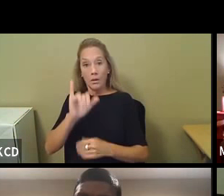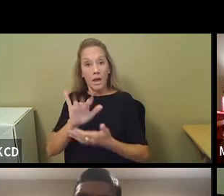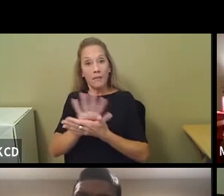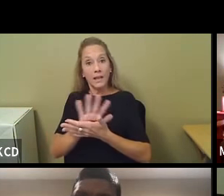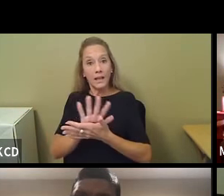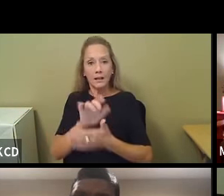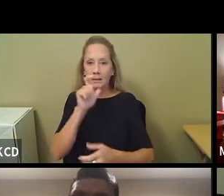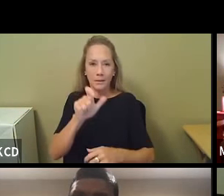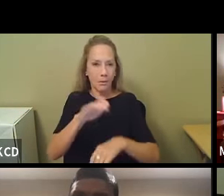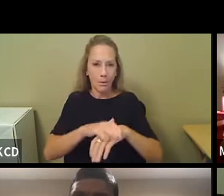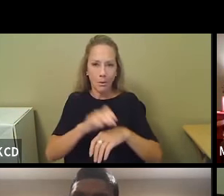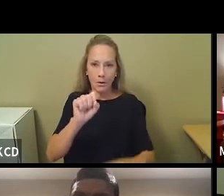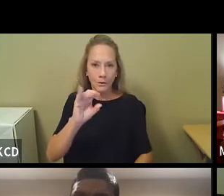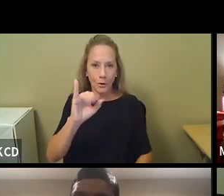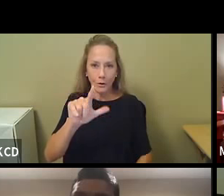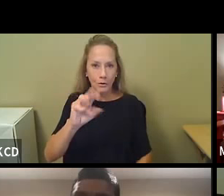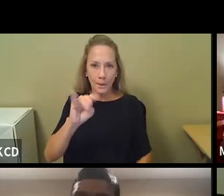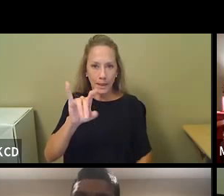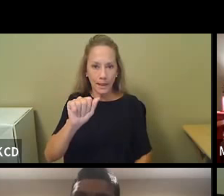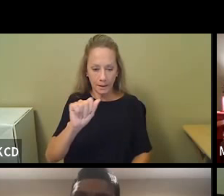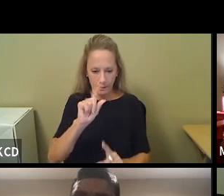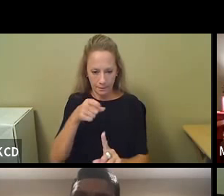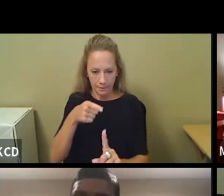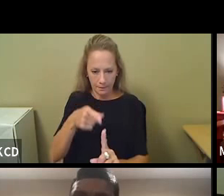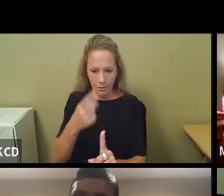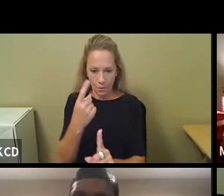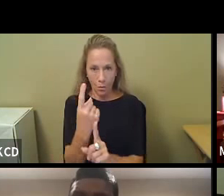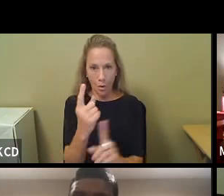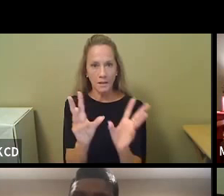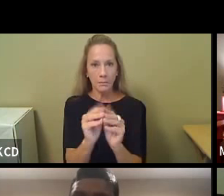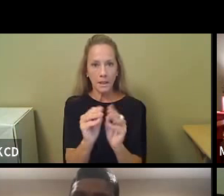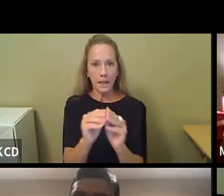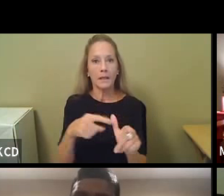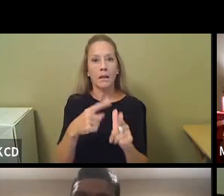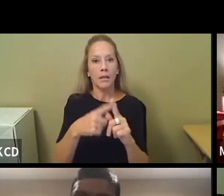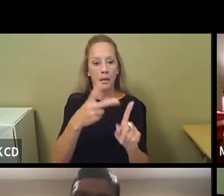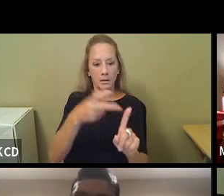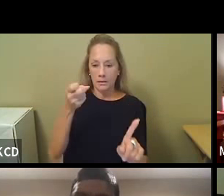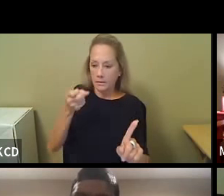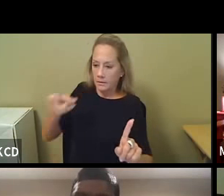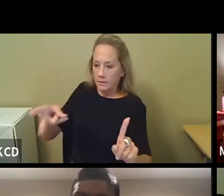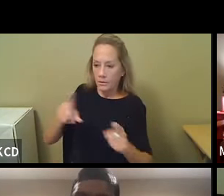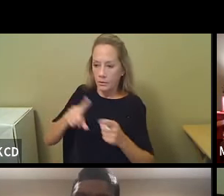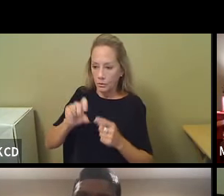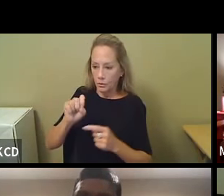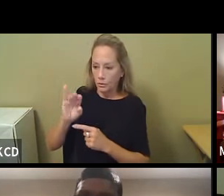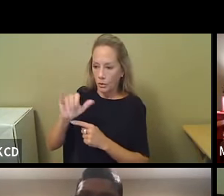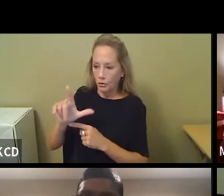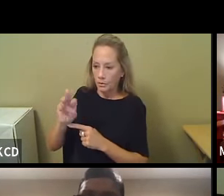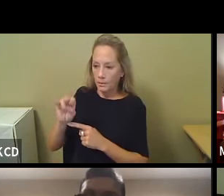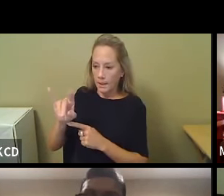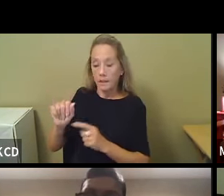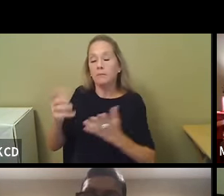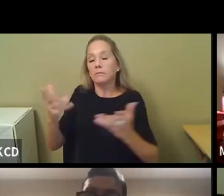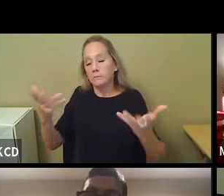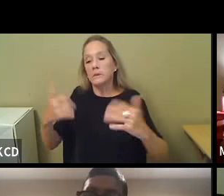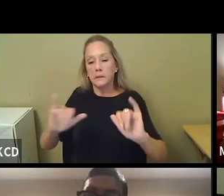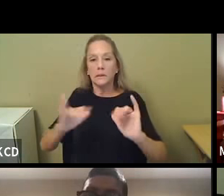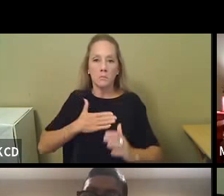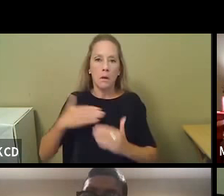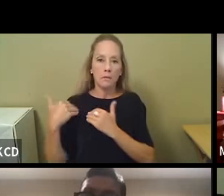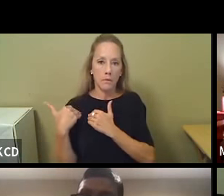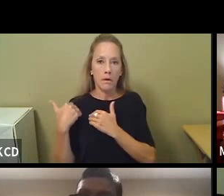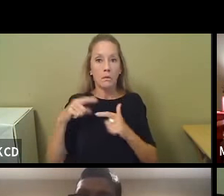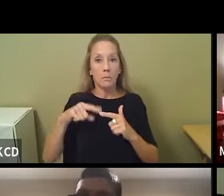media. It was supposed to go to a specific meeting and that went on to social media. Again, my fault. This board